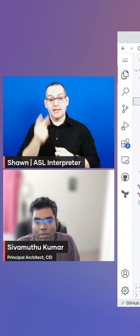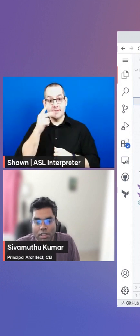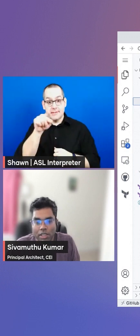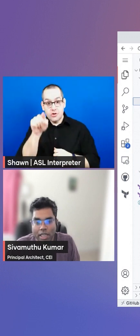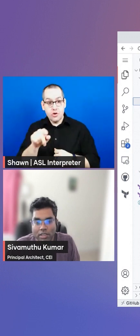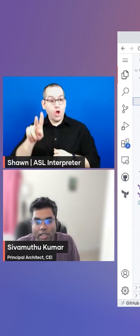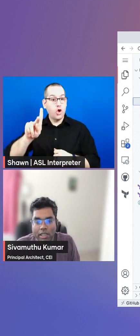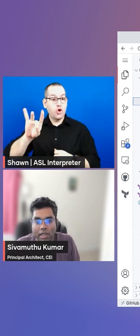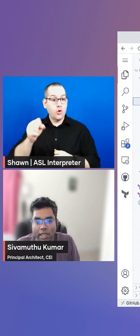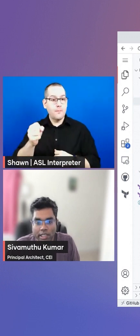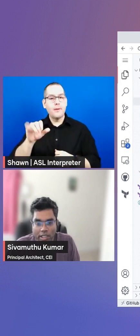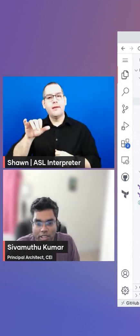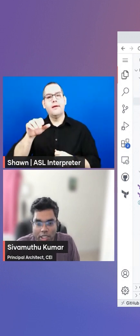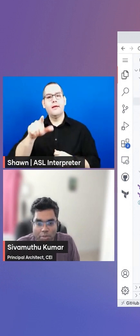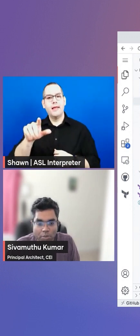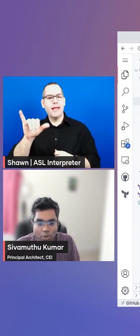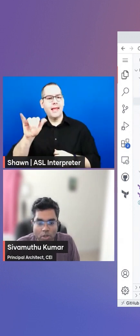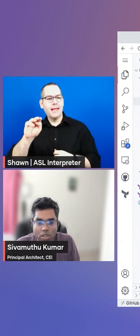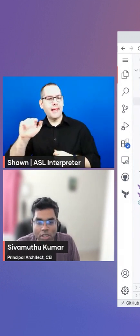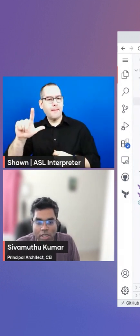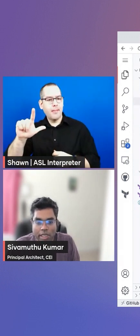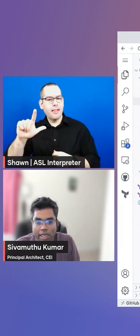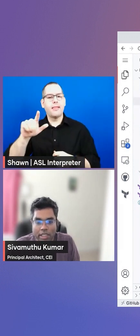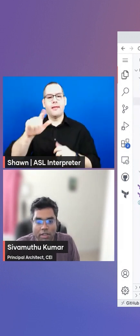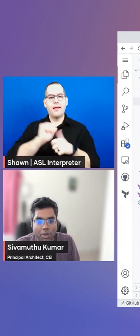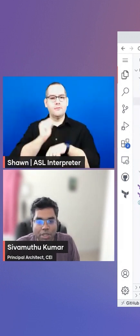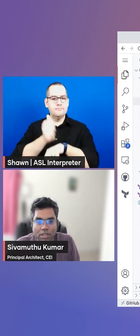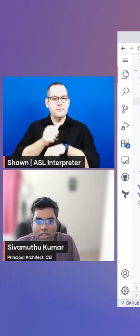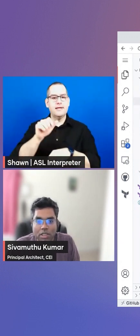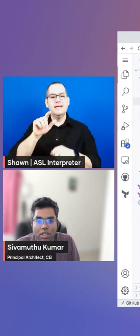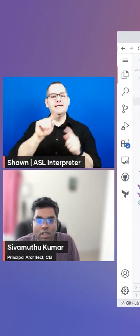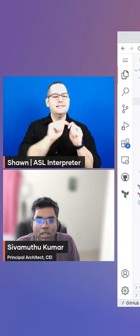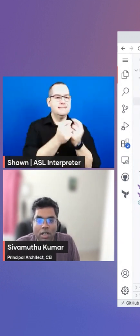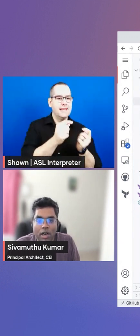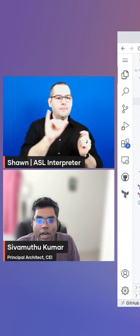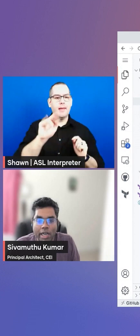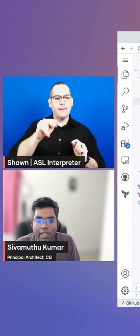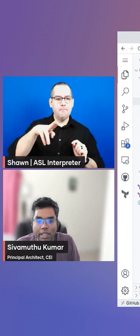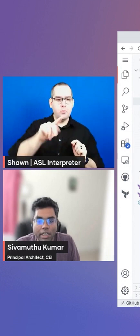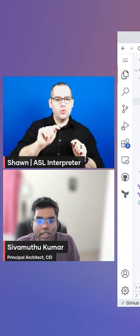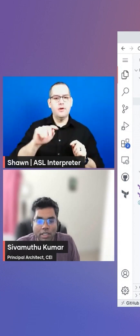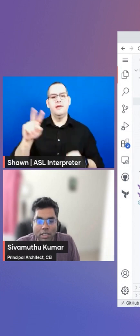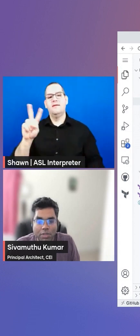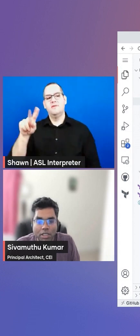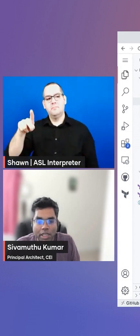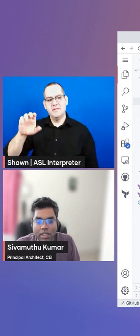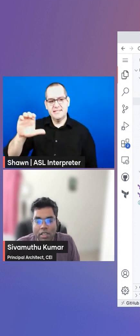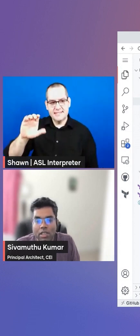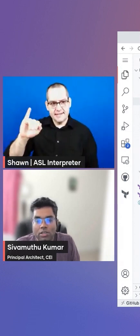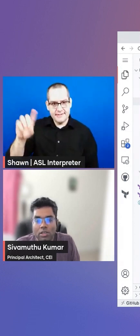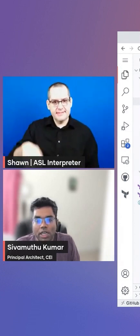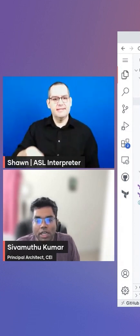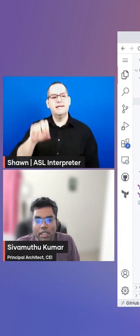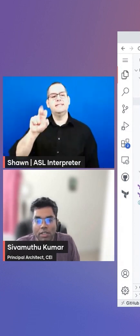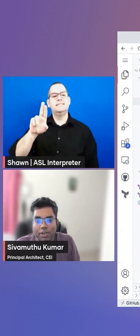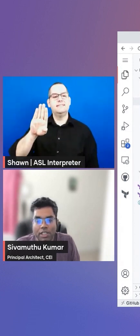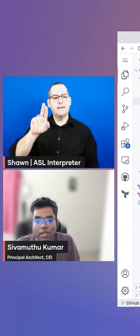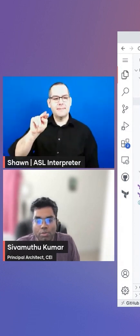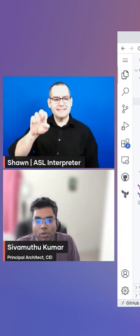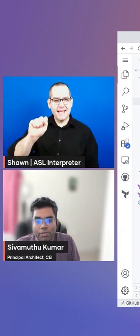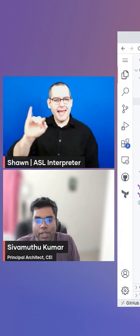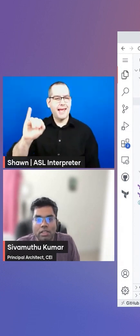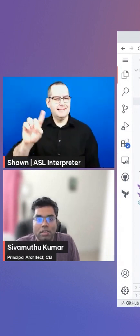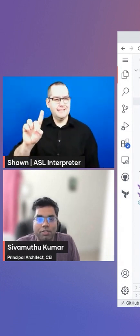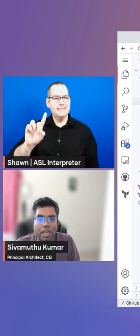Kubernetes YAML that has like getting the team input, getting the VPC ID, getting the subnet ID. So there are like a